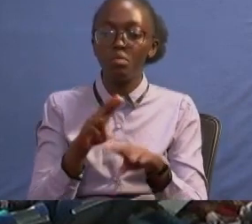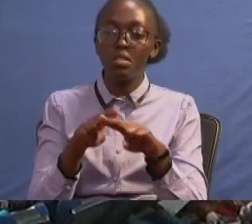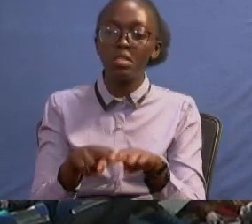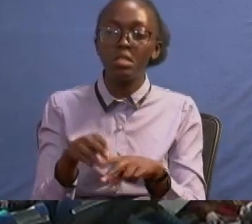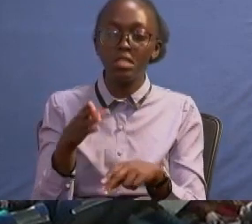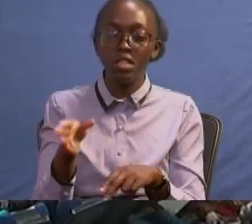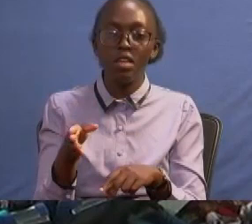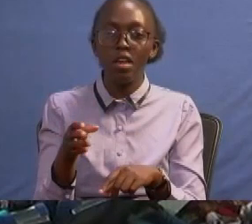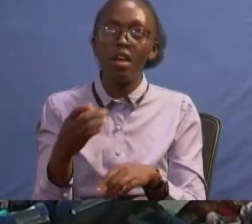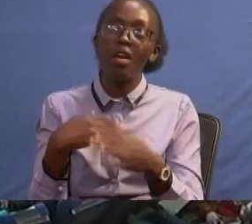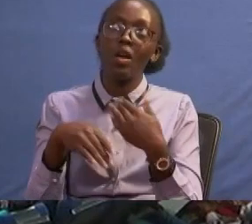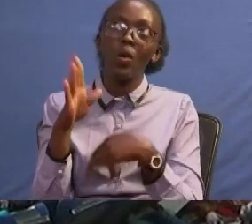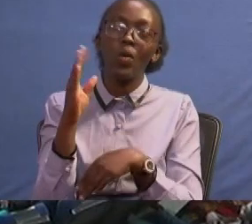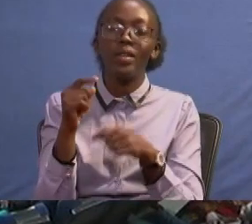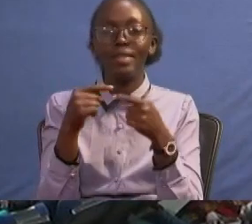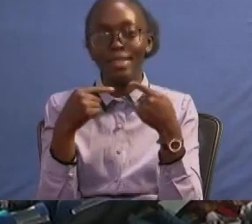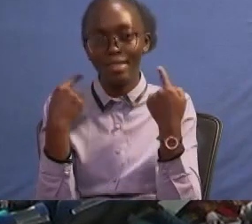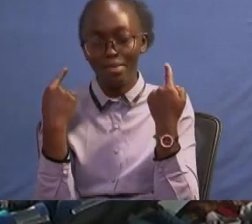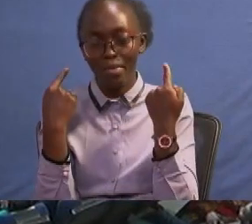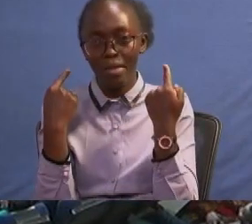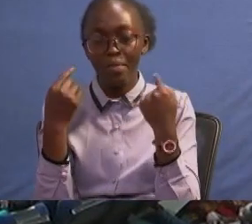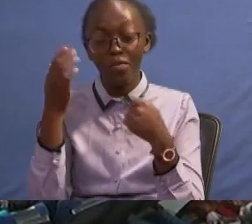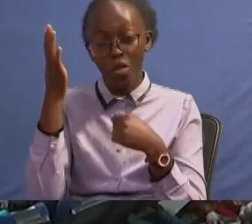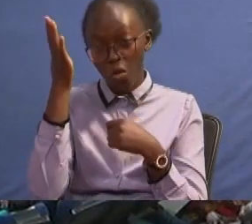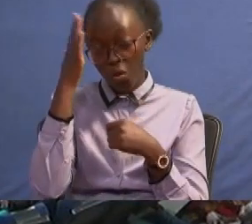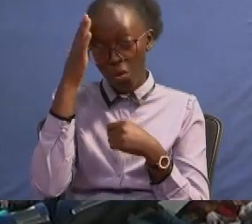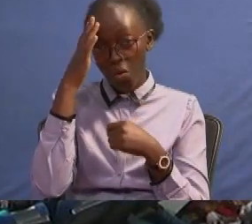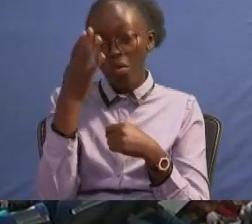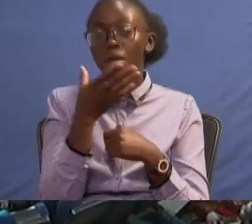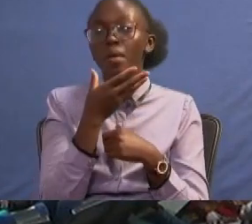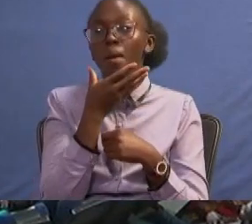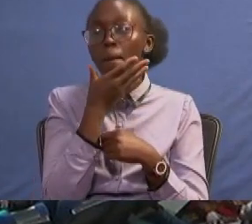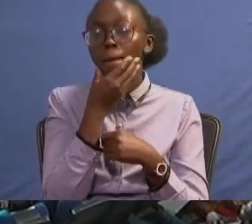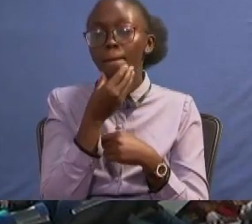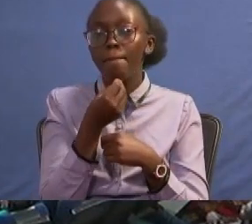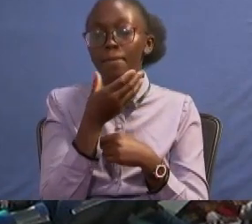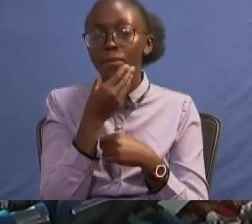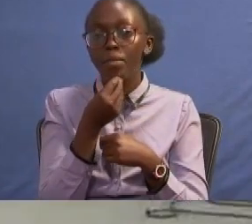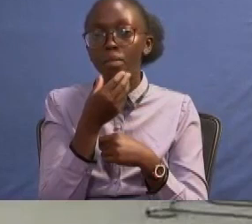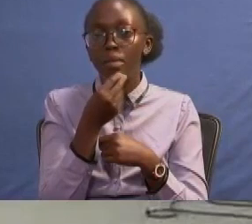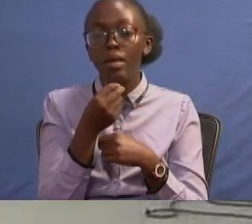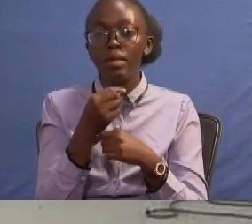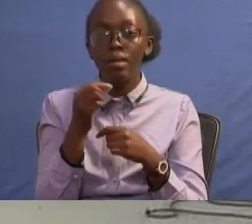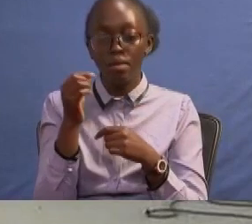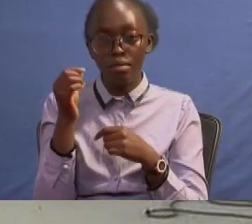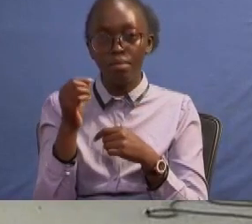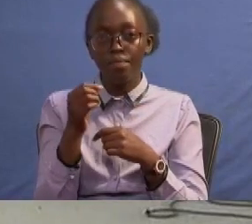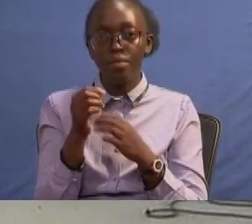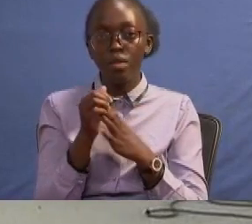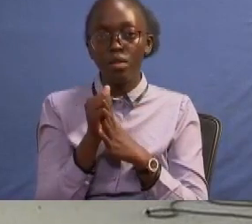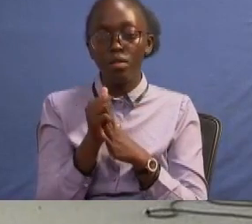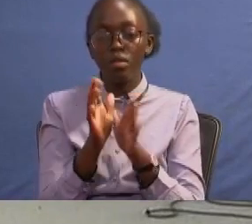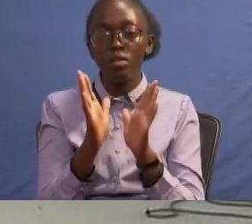was smiling, knowing that men are the heads and the priests, and being able to stand